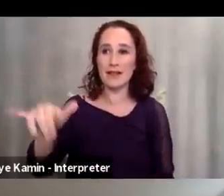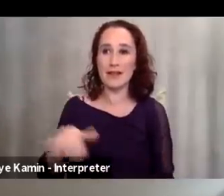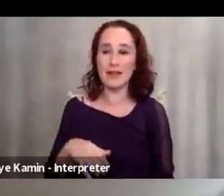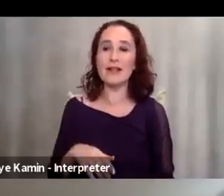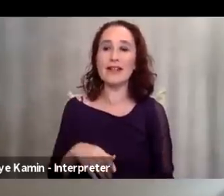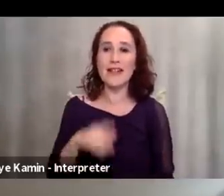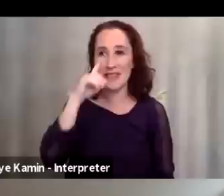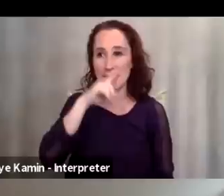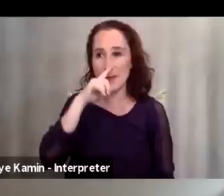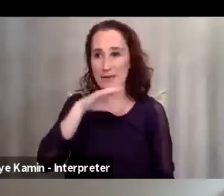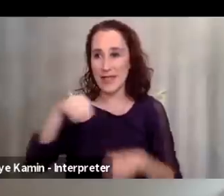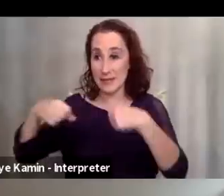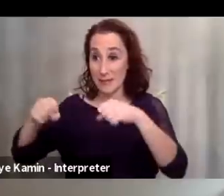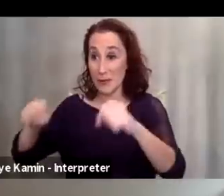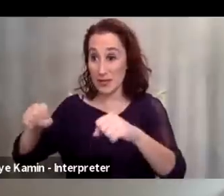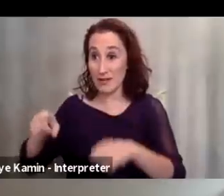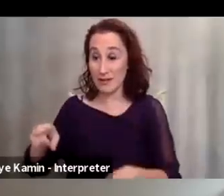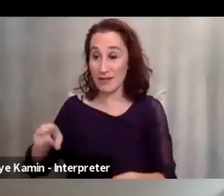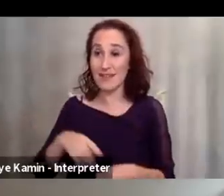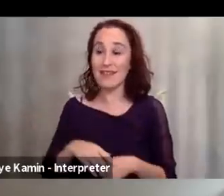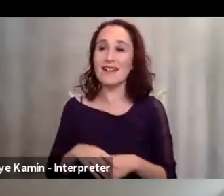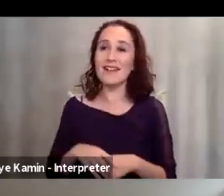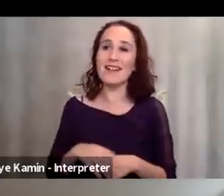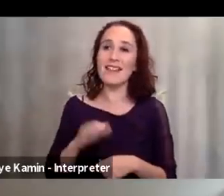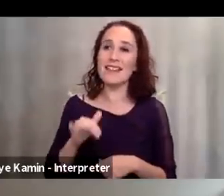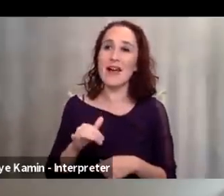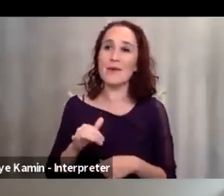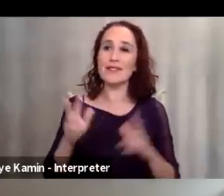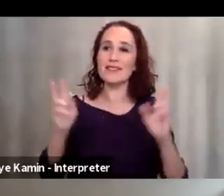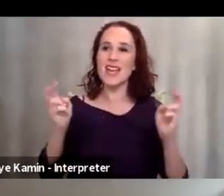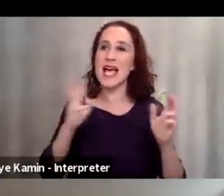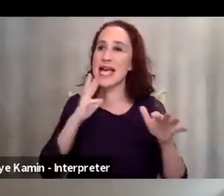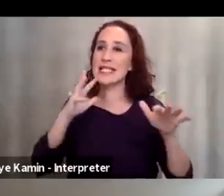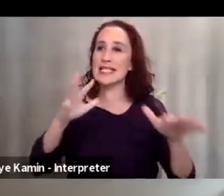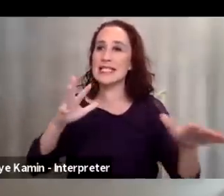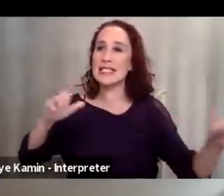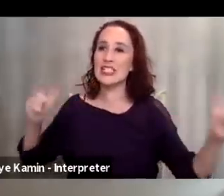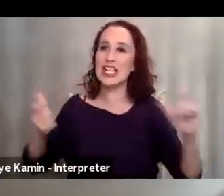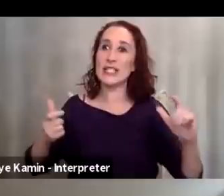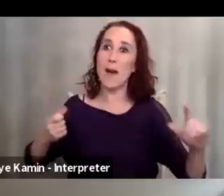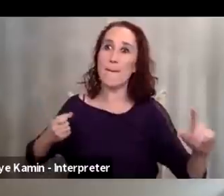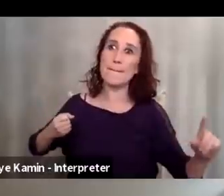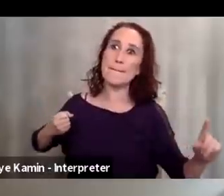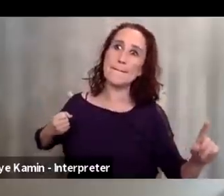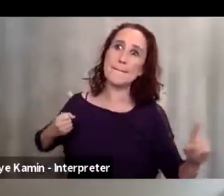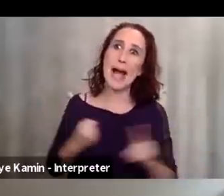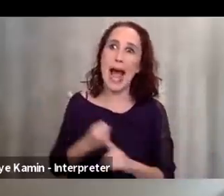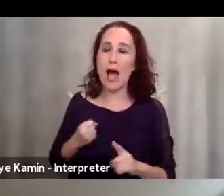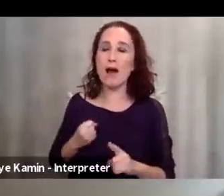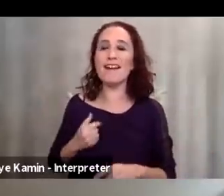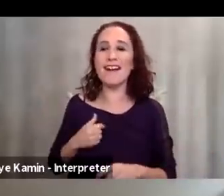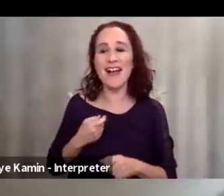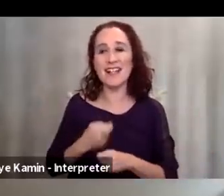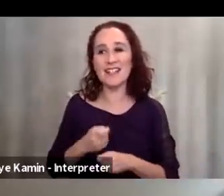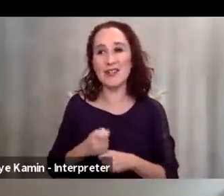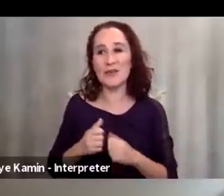especially The Mouse and the Motorcycle was like a sea change in my life. I like to joke with kids that most of the stuff